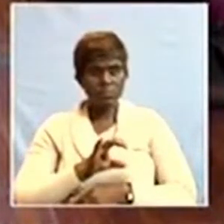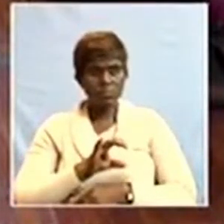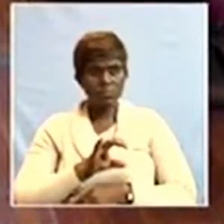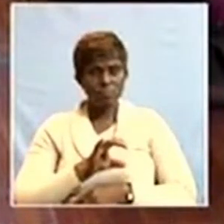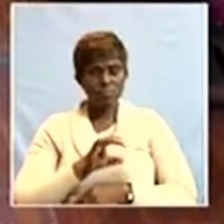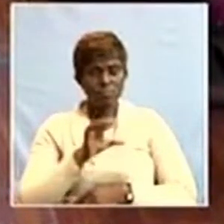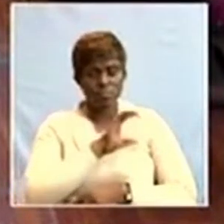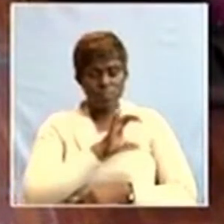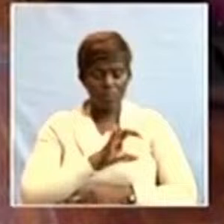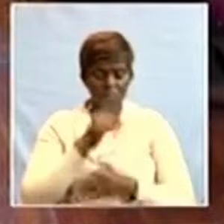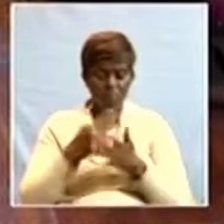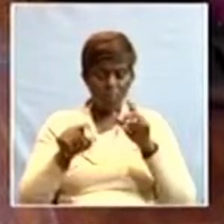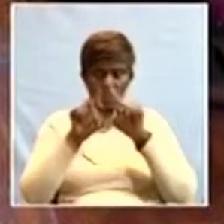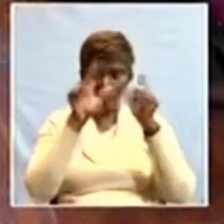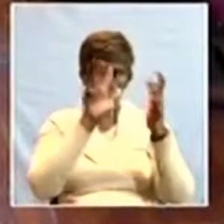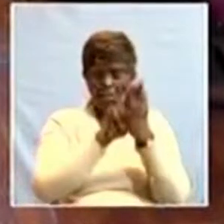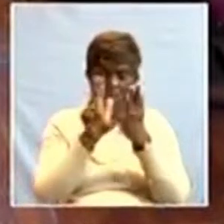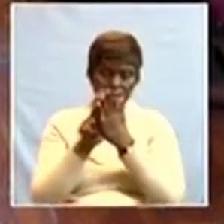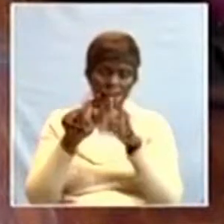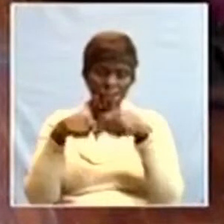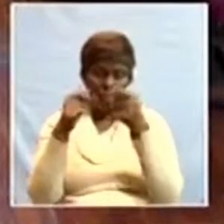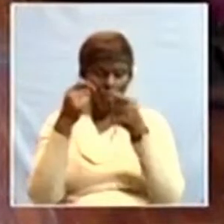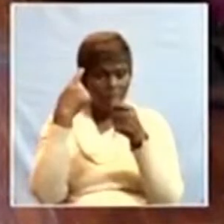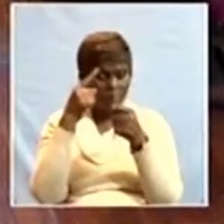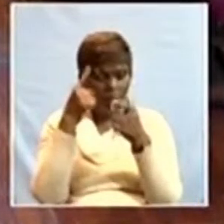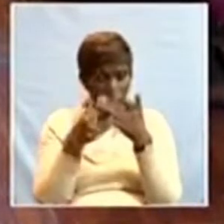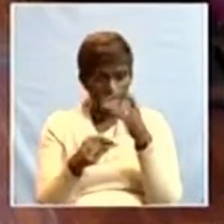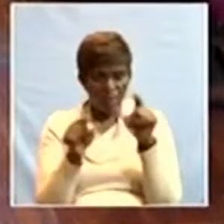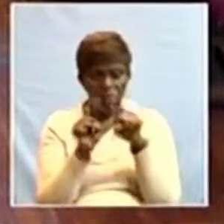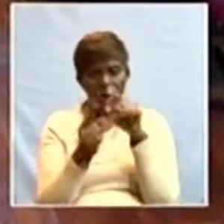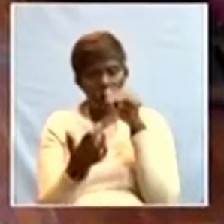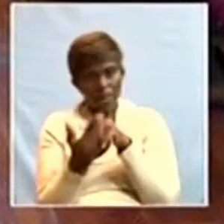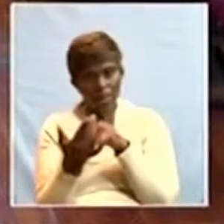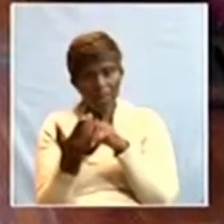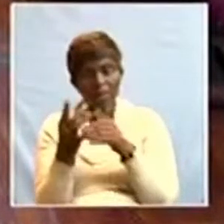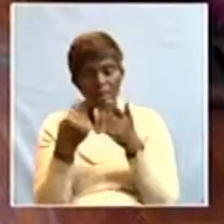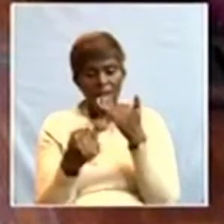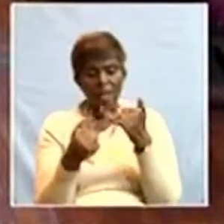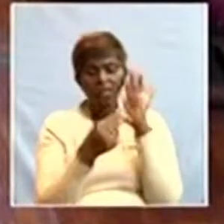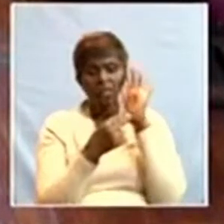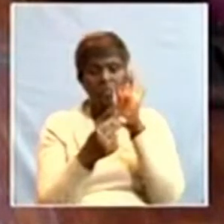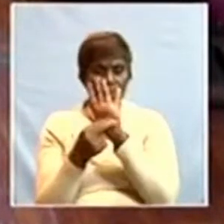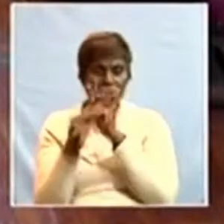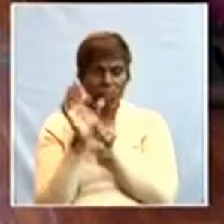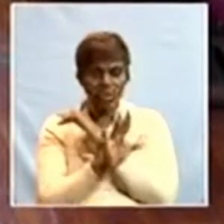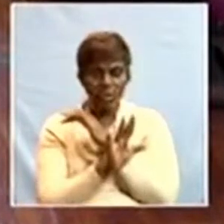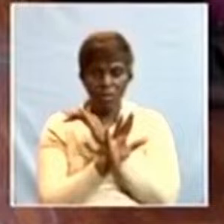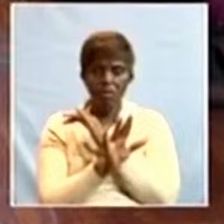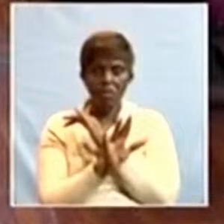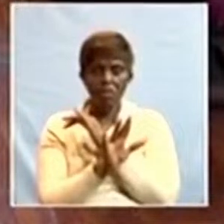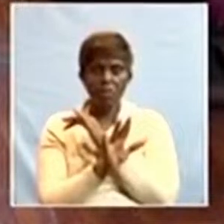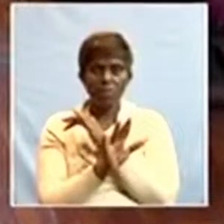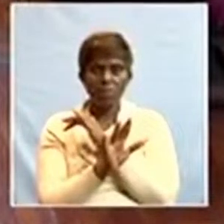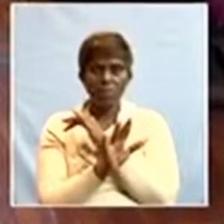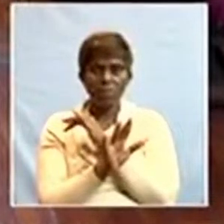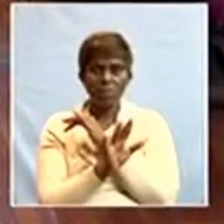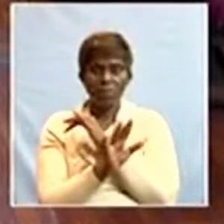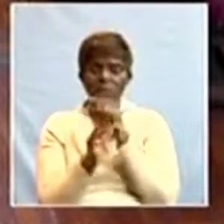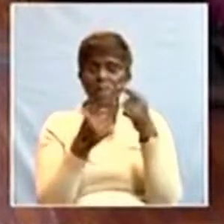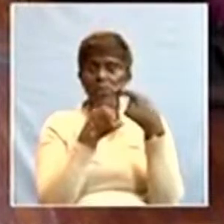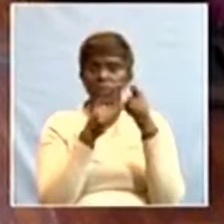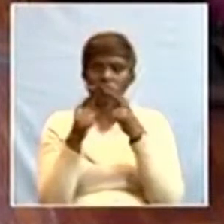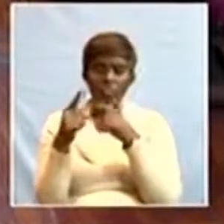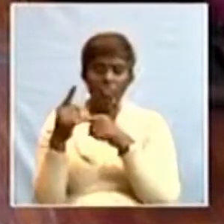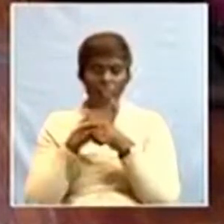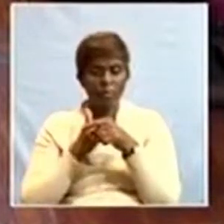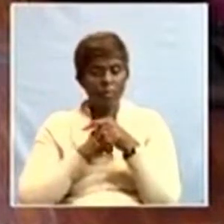that certificate is issued for. And then what is indicated there as the variety, I